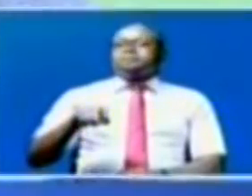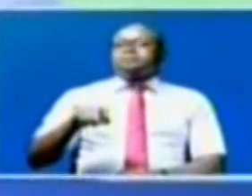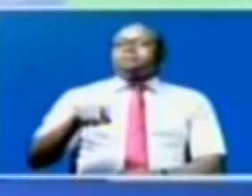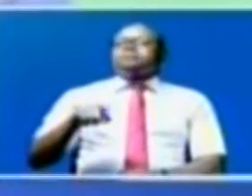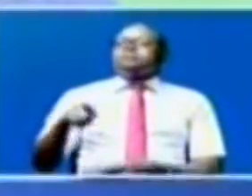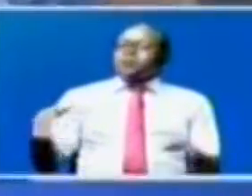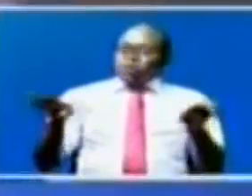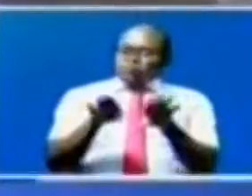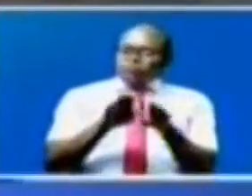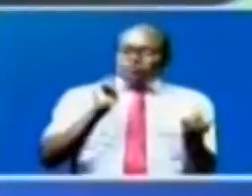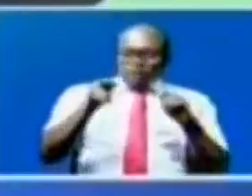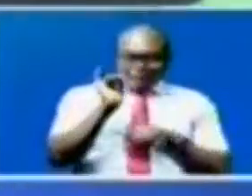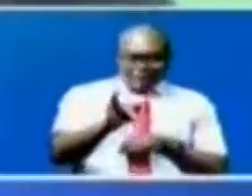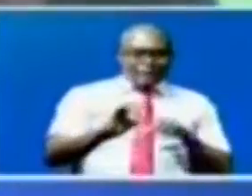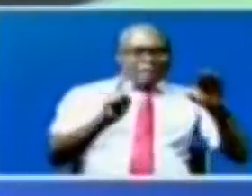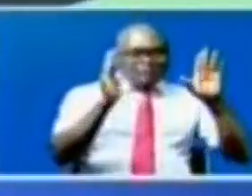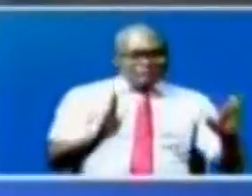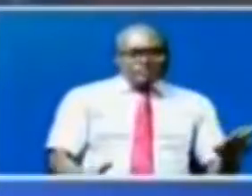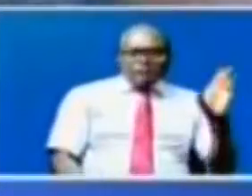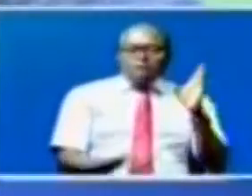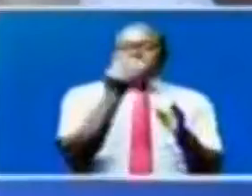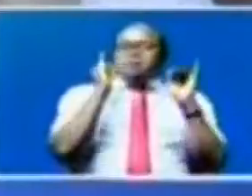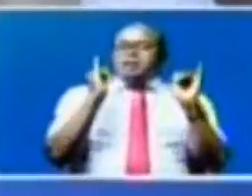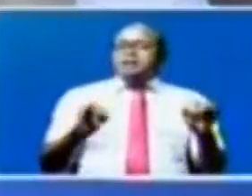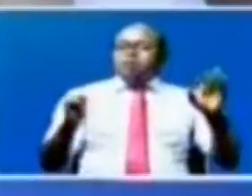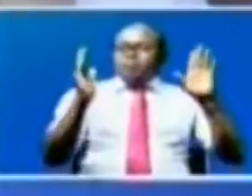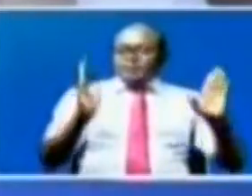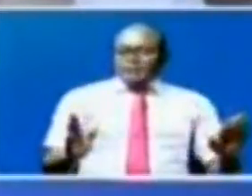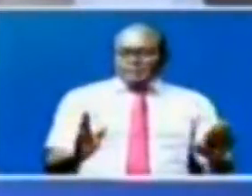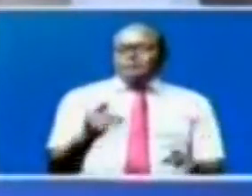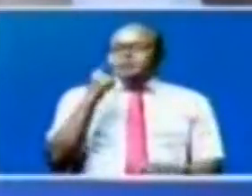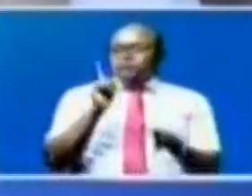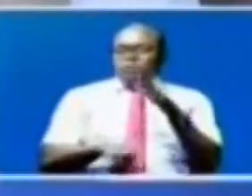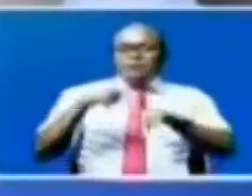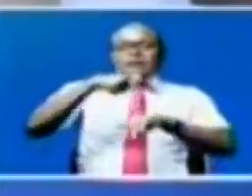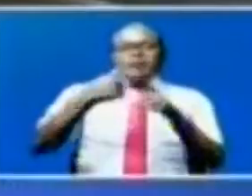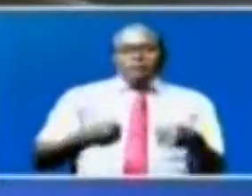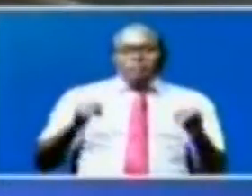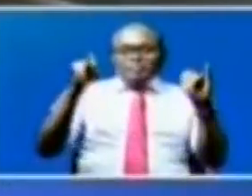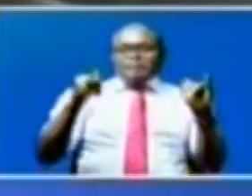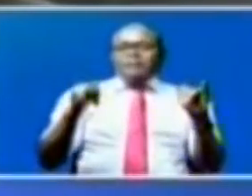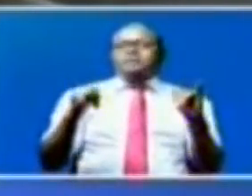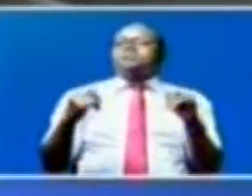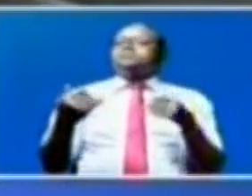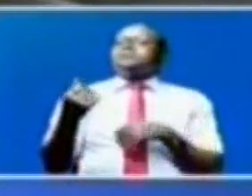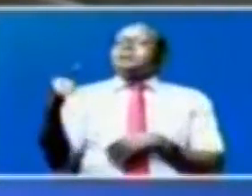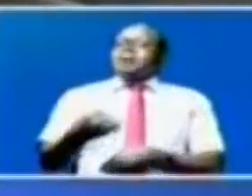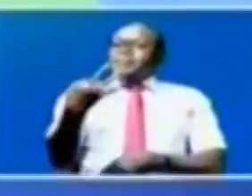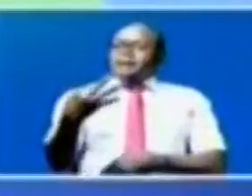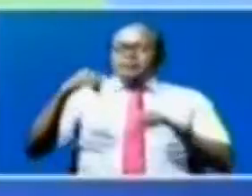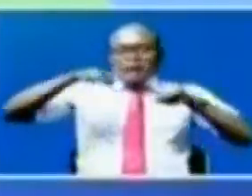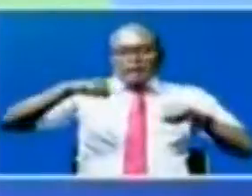mawaziri yake to form cabinet mpya. The MP said time to implement issues in the March 9th peace pact is